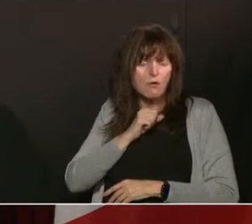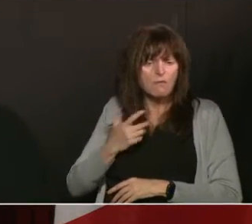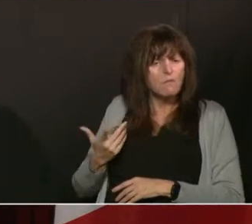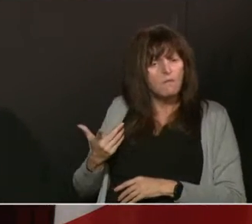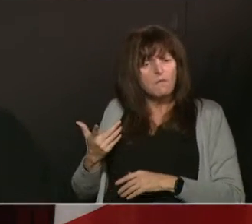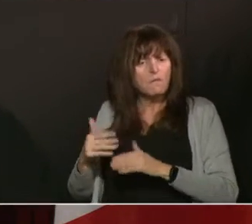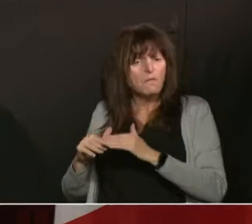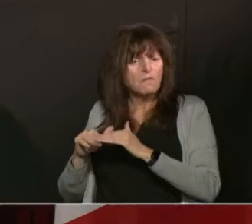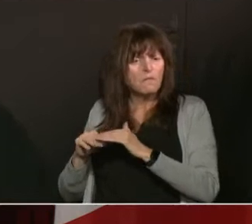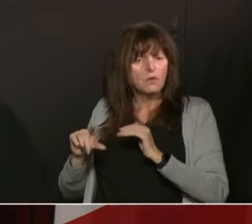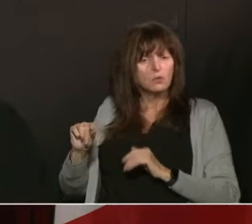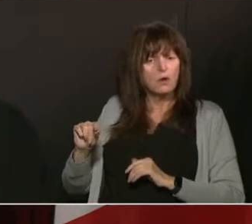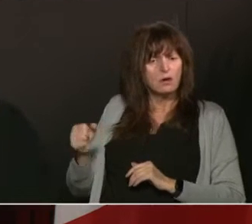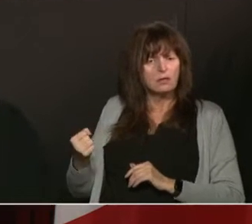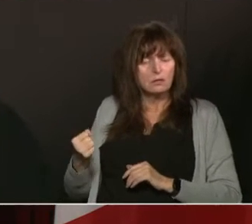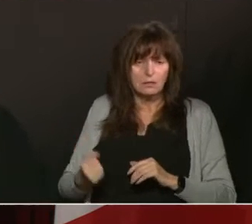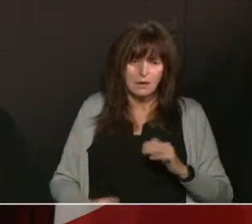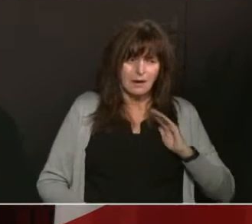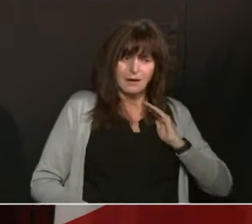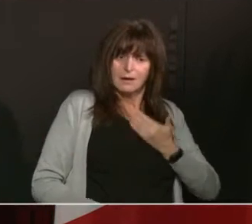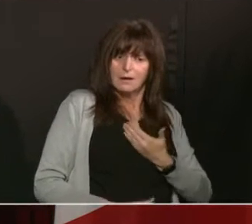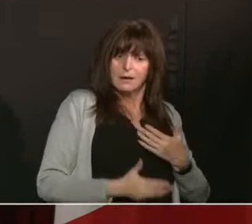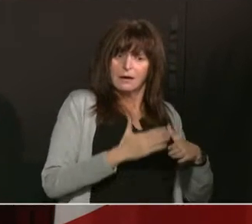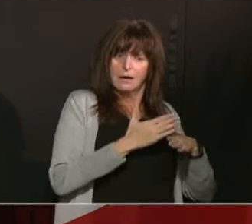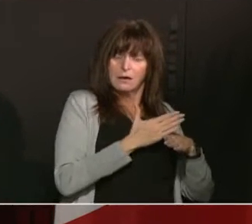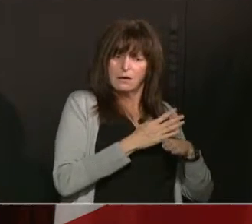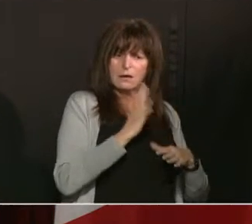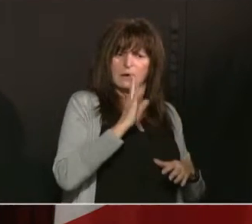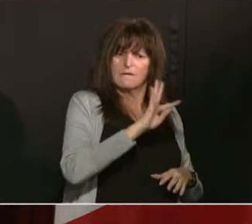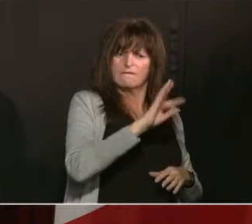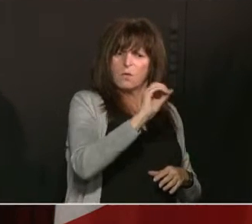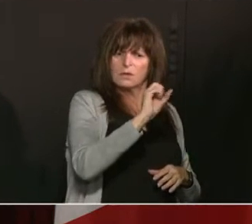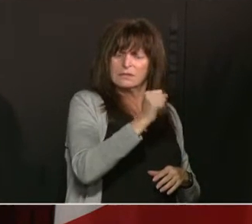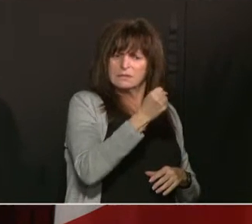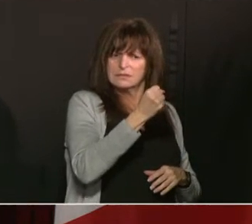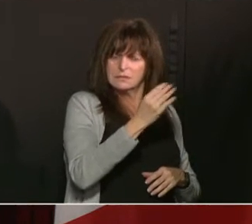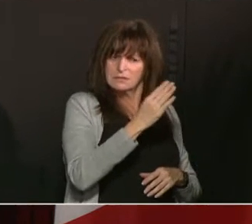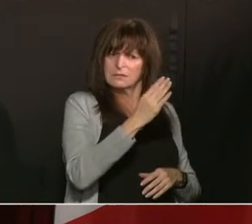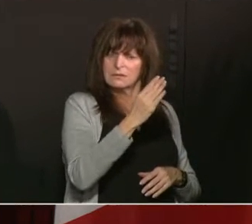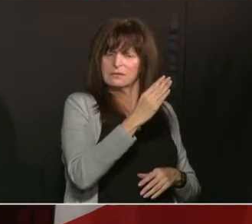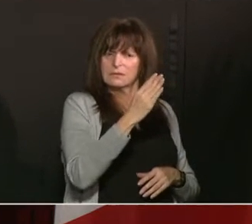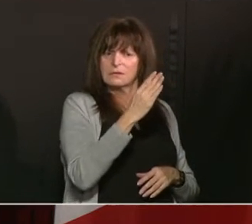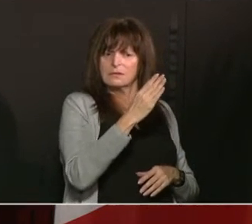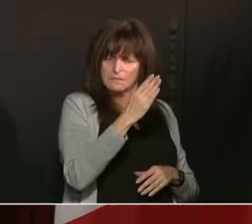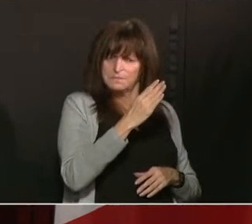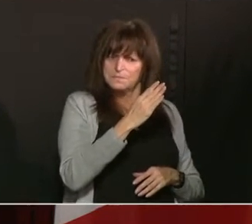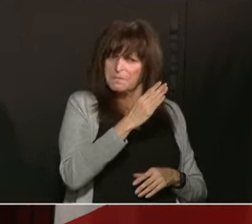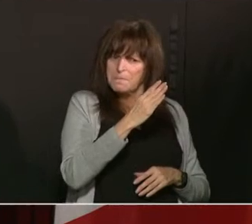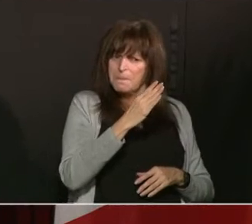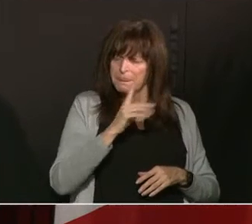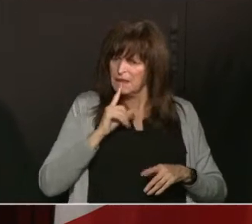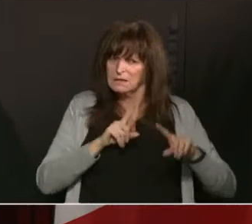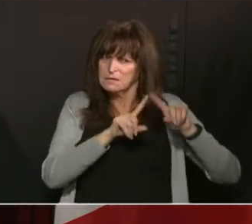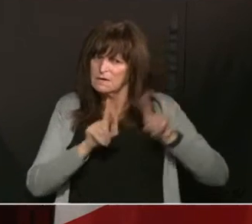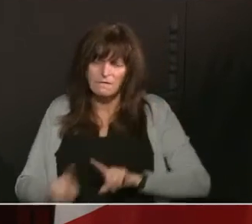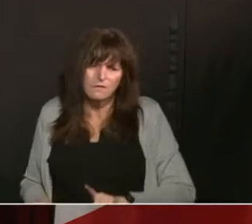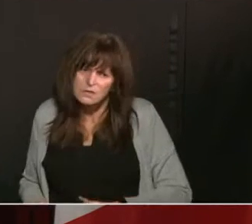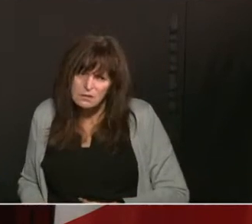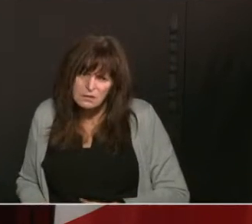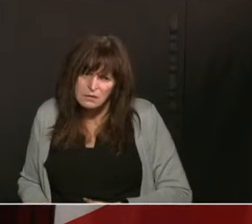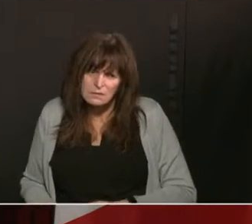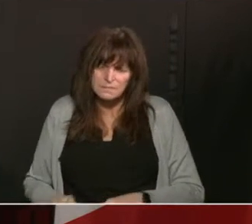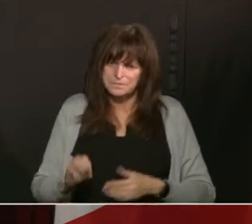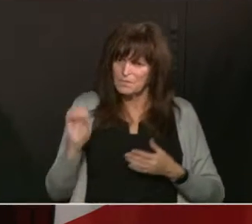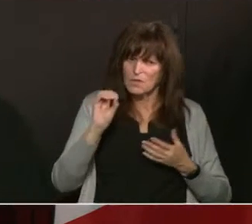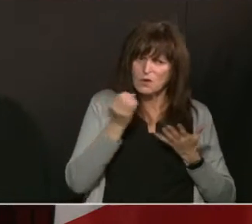So it was very difficult to compare, knowing that this class of viruses, the COVID viruses,